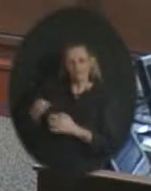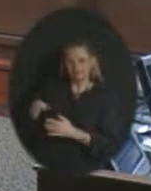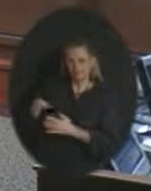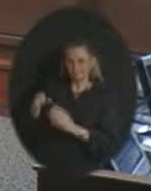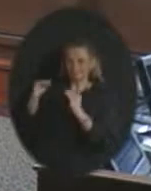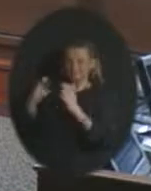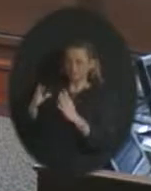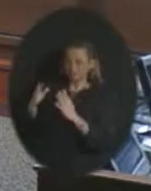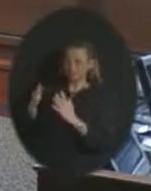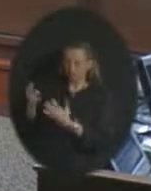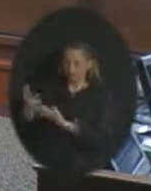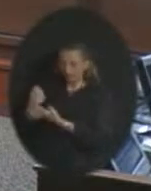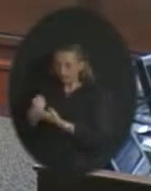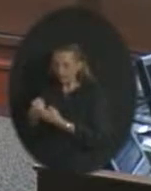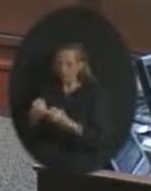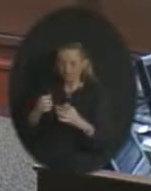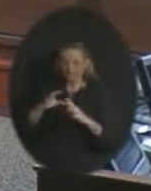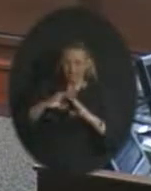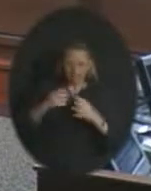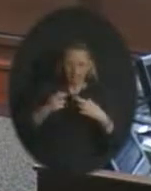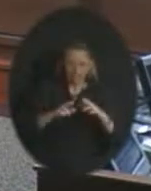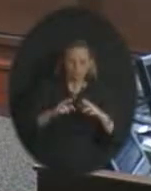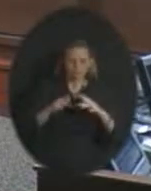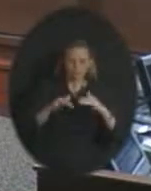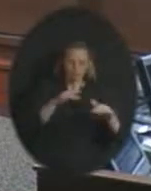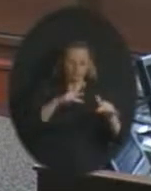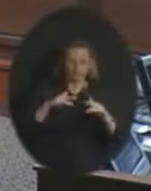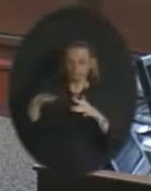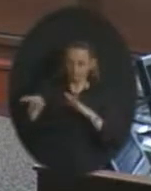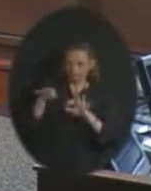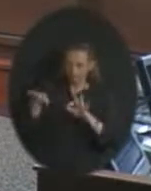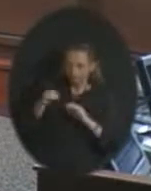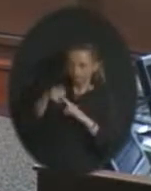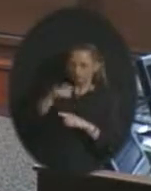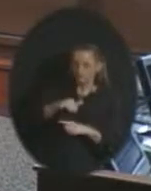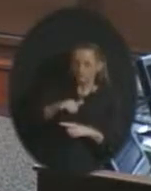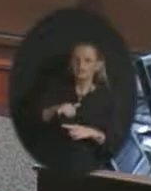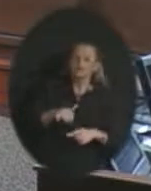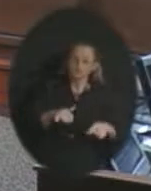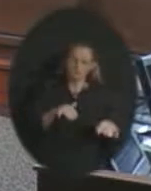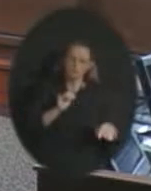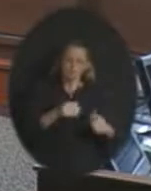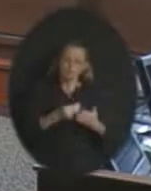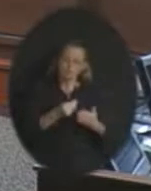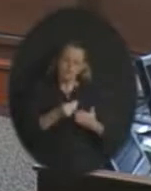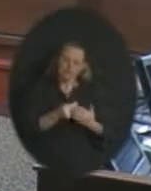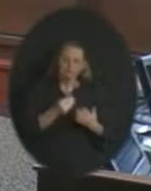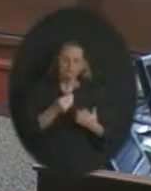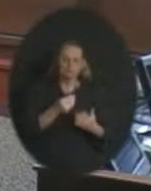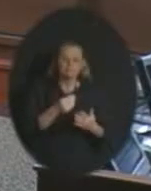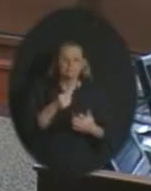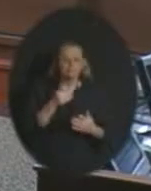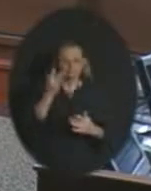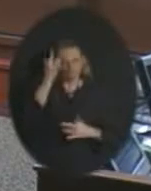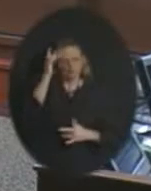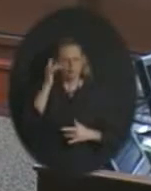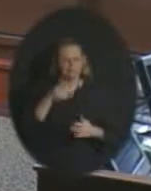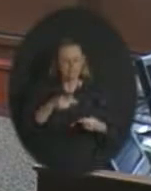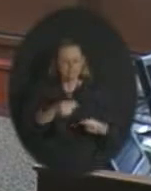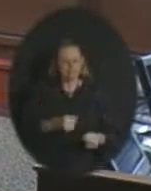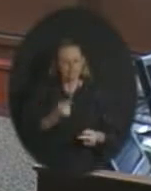instruction. So this $70,000 is money that is very well spent, and it's good protection for the district. I